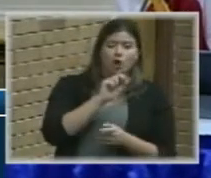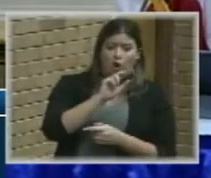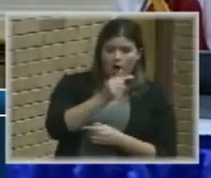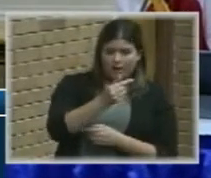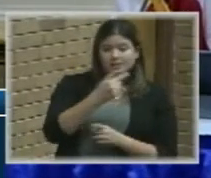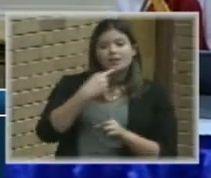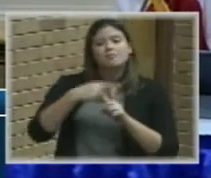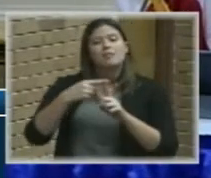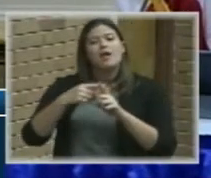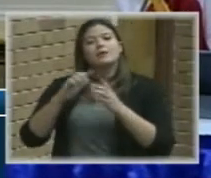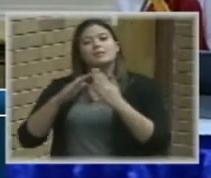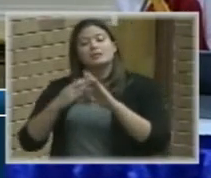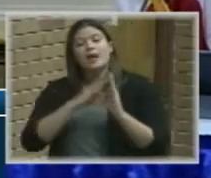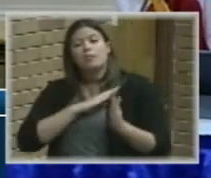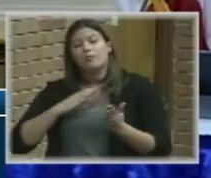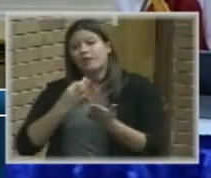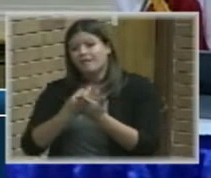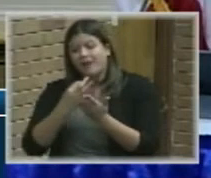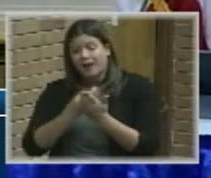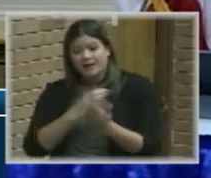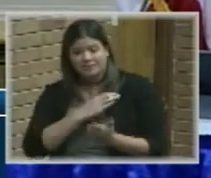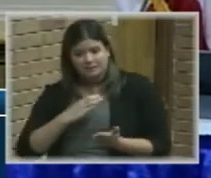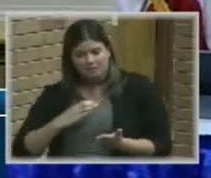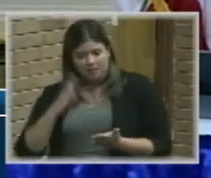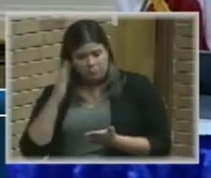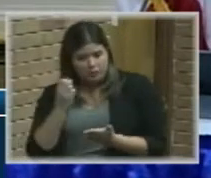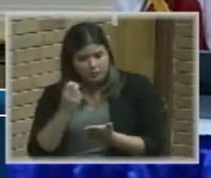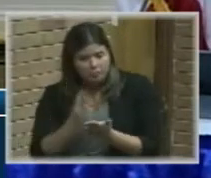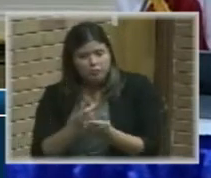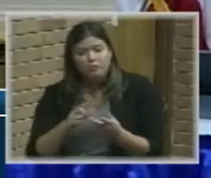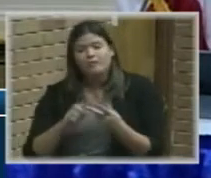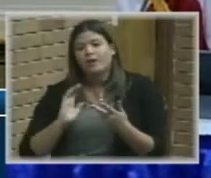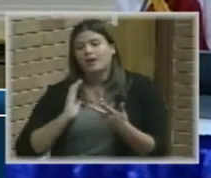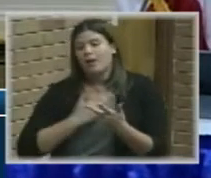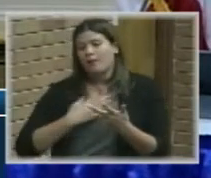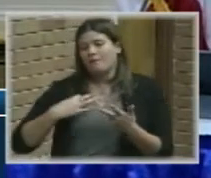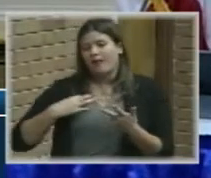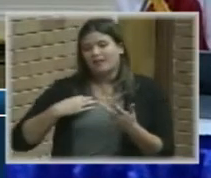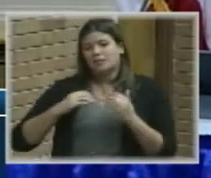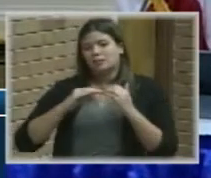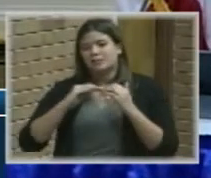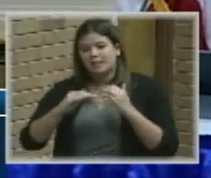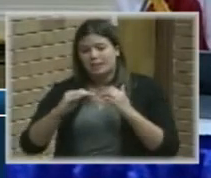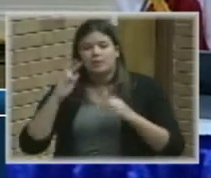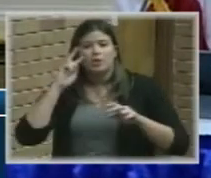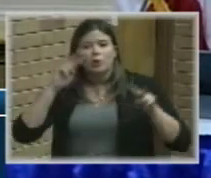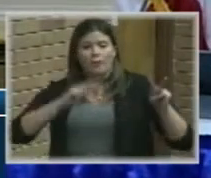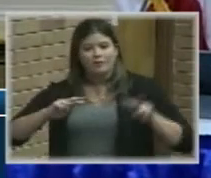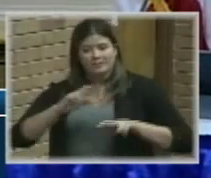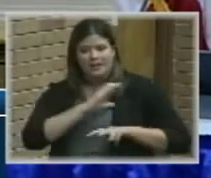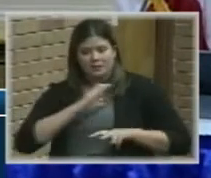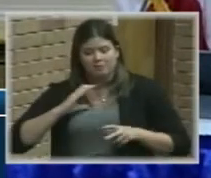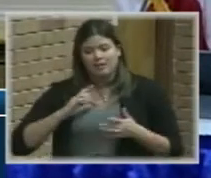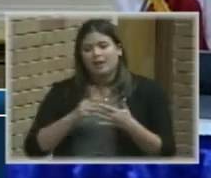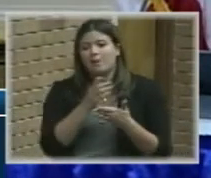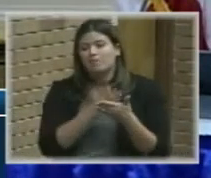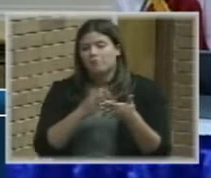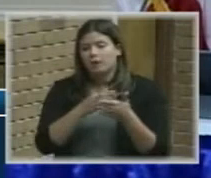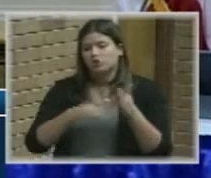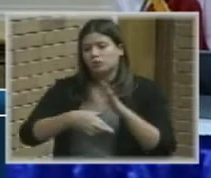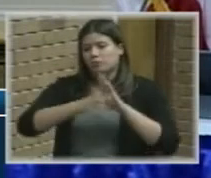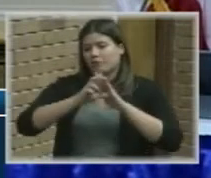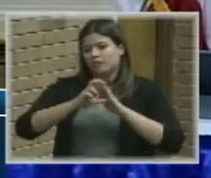by the Town Board Finance Committee and by our Volunteer Sustainability Oversight Committee and Budget Review Task